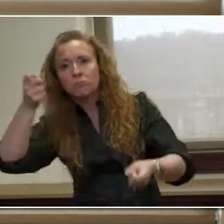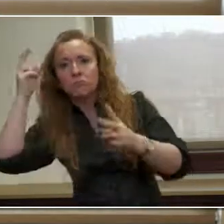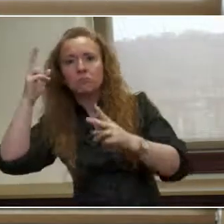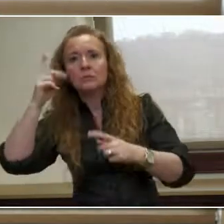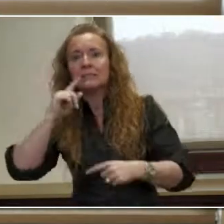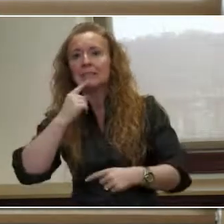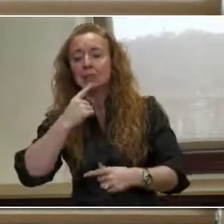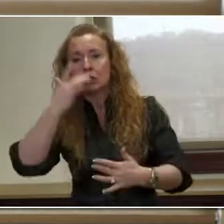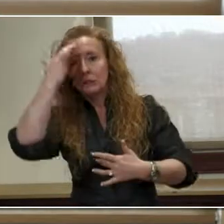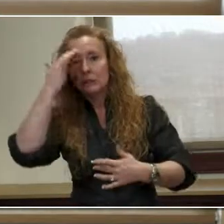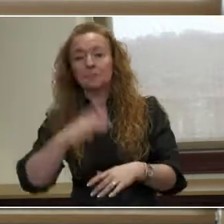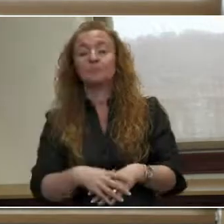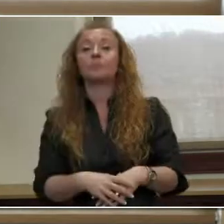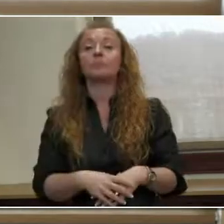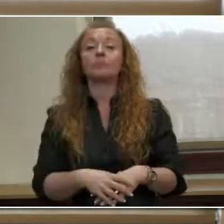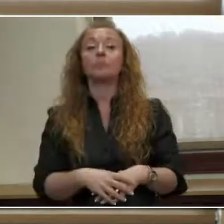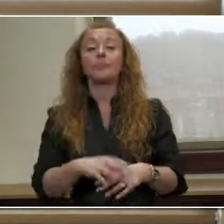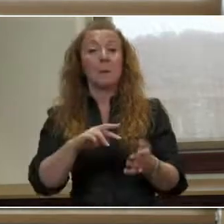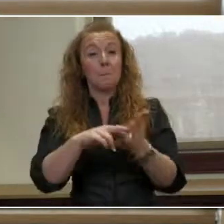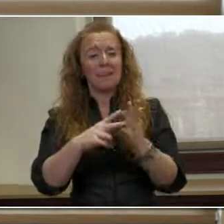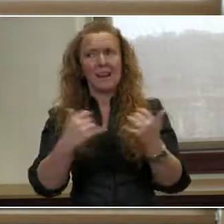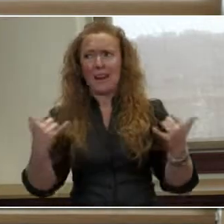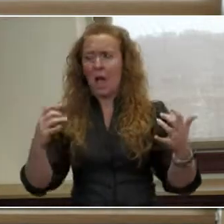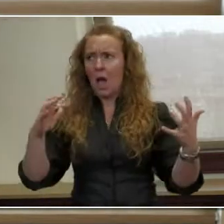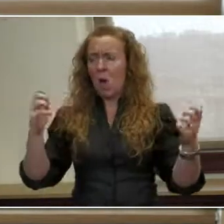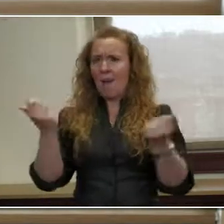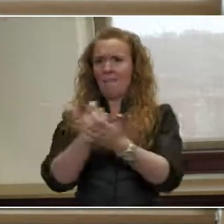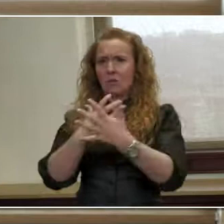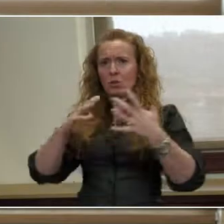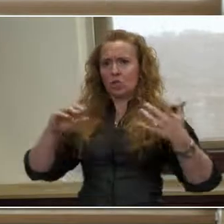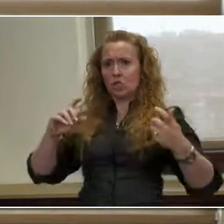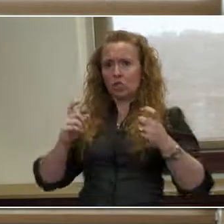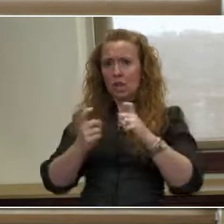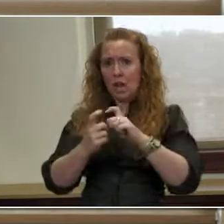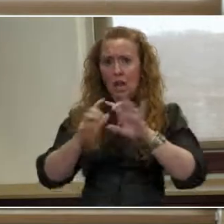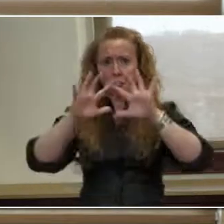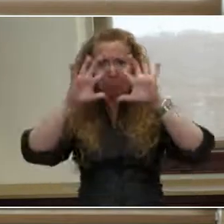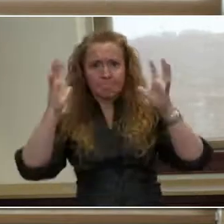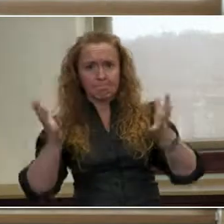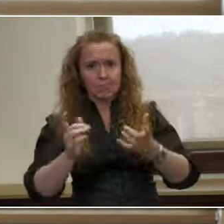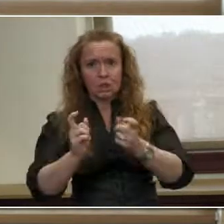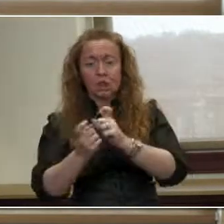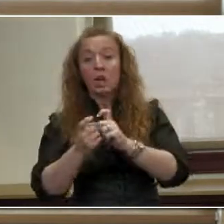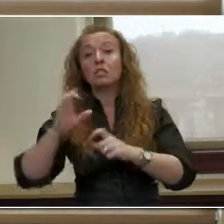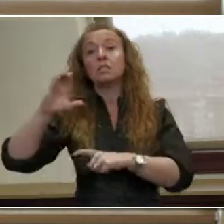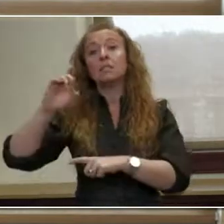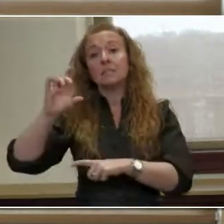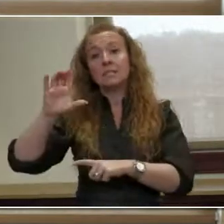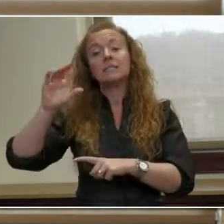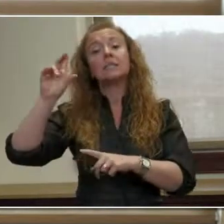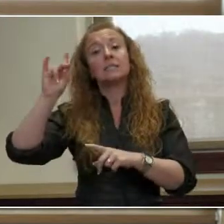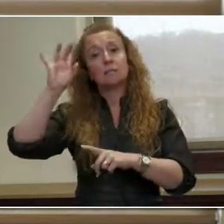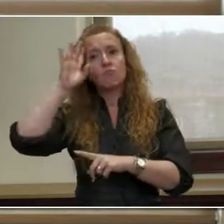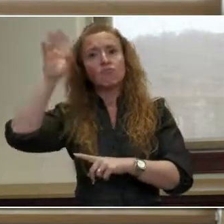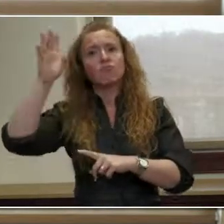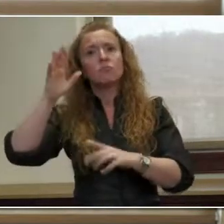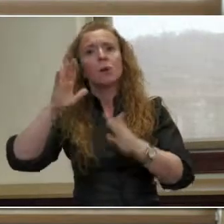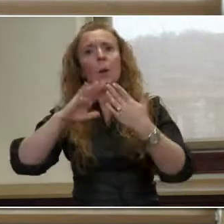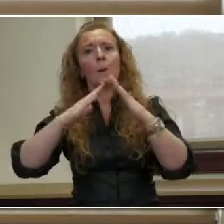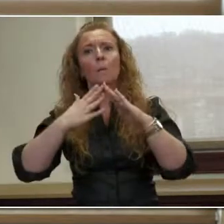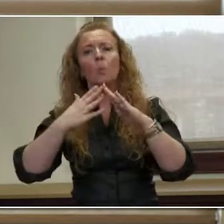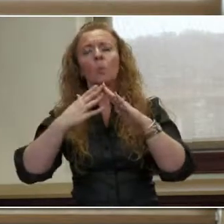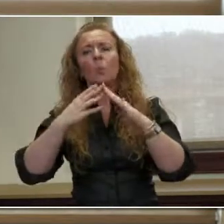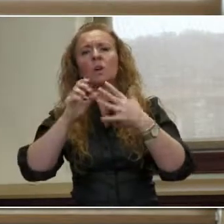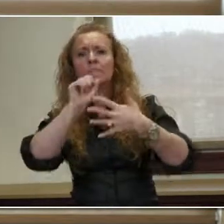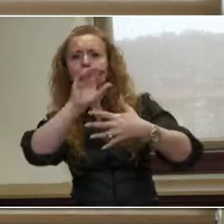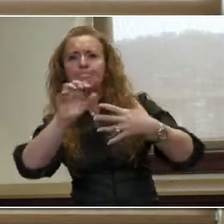So, in recognition of the changing landscape and resources, the CDC devised community measures that focus